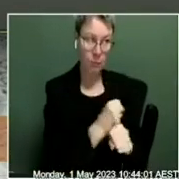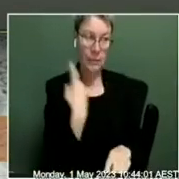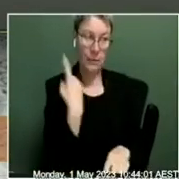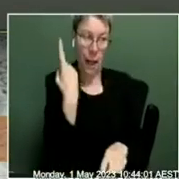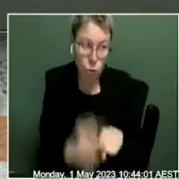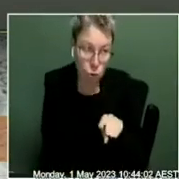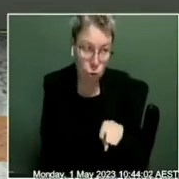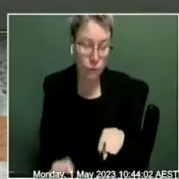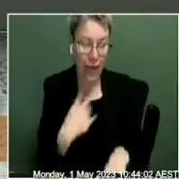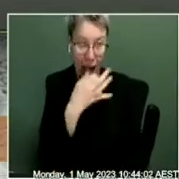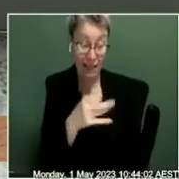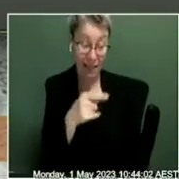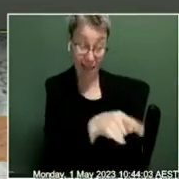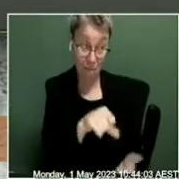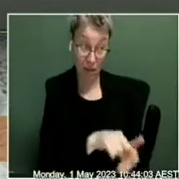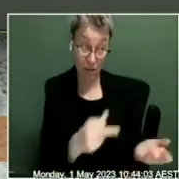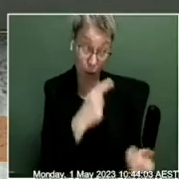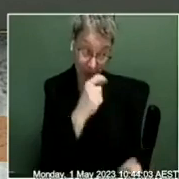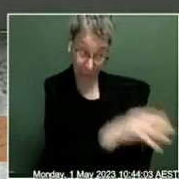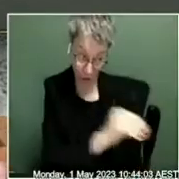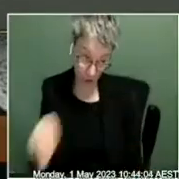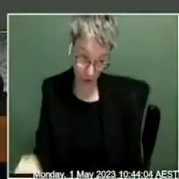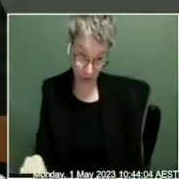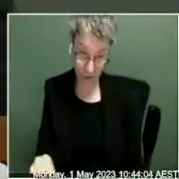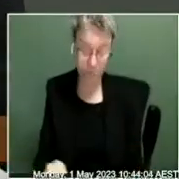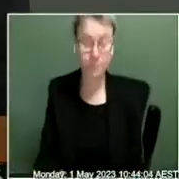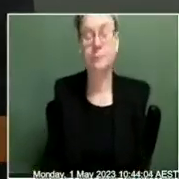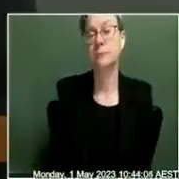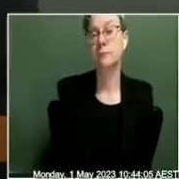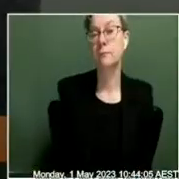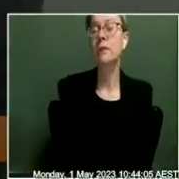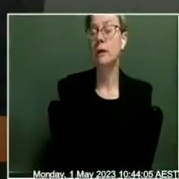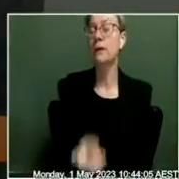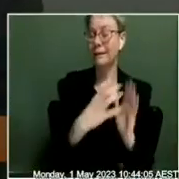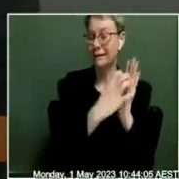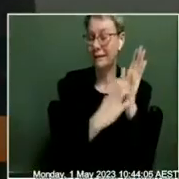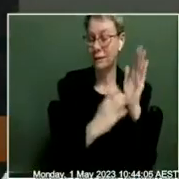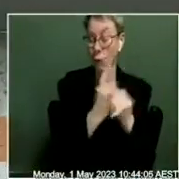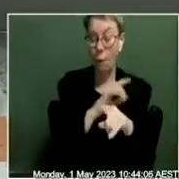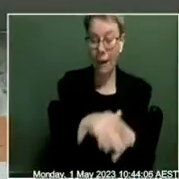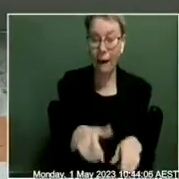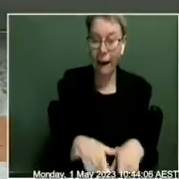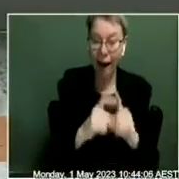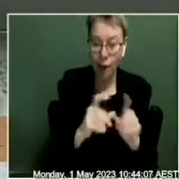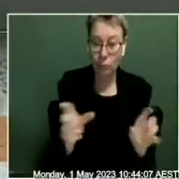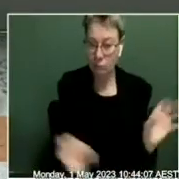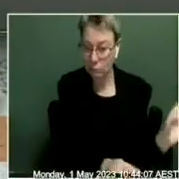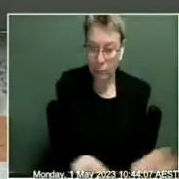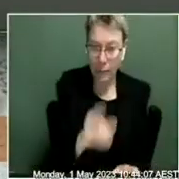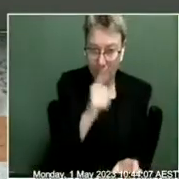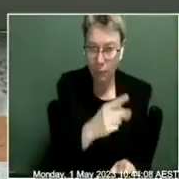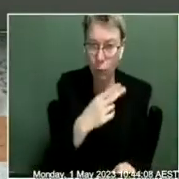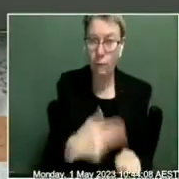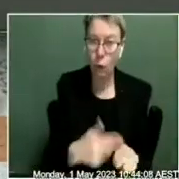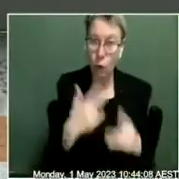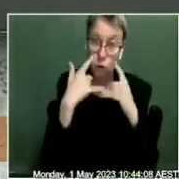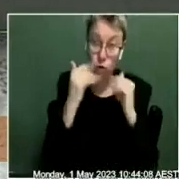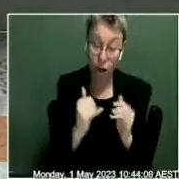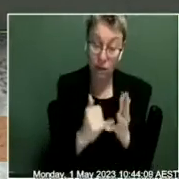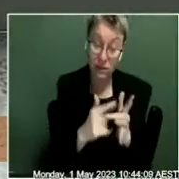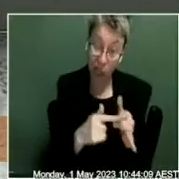sites. Do you accept that most people don't want a job where they don't know if it's going to exist in a month's